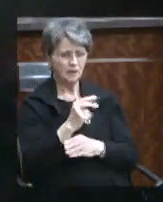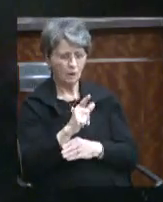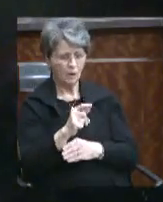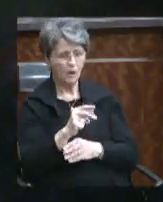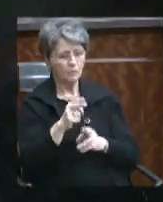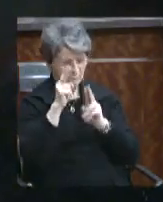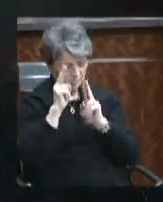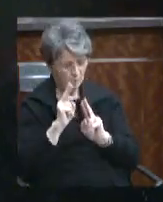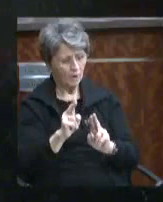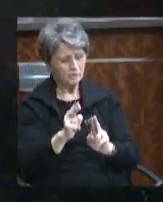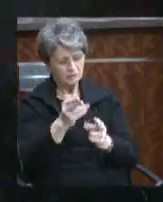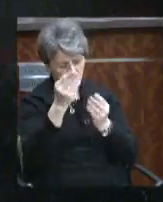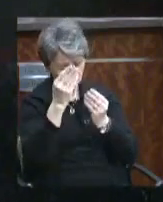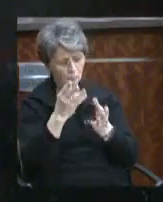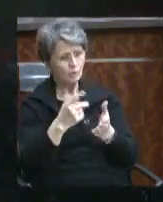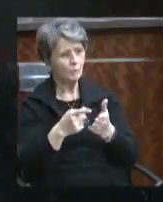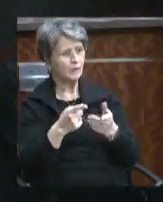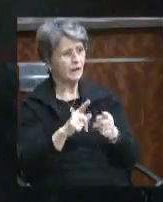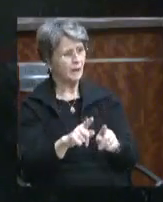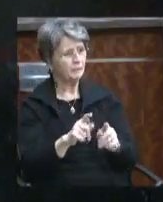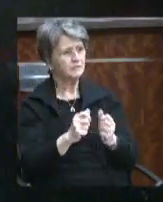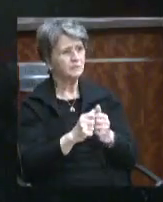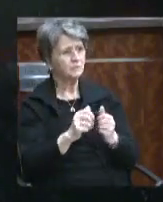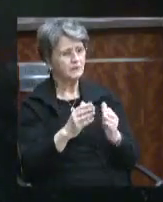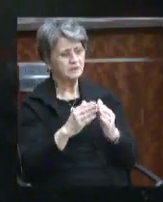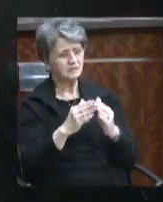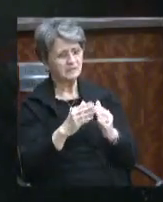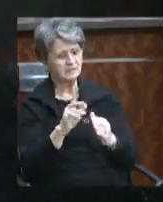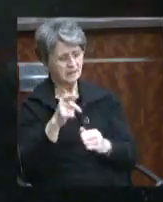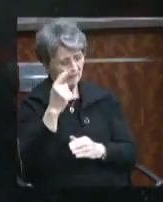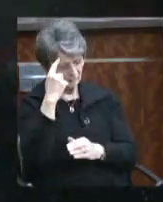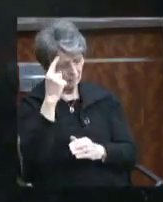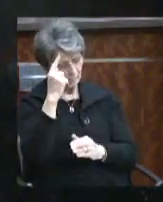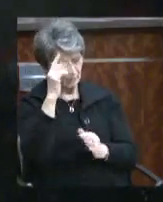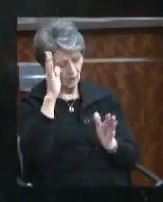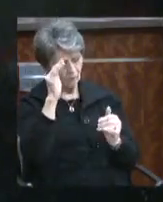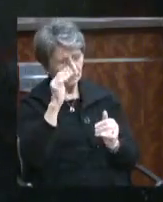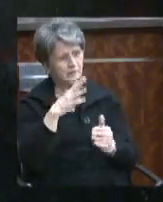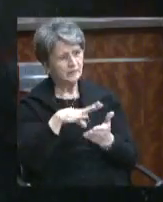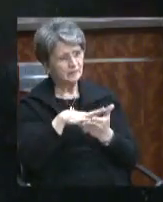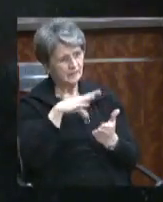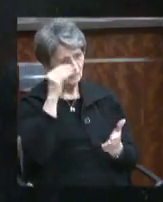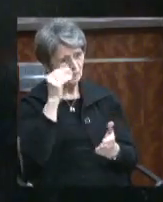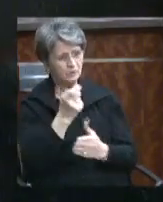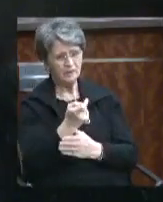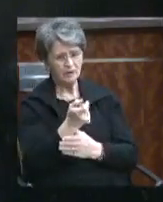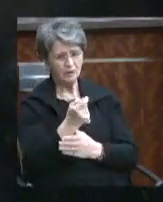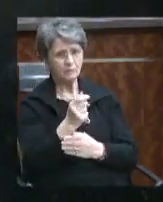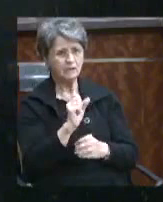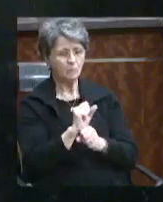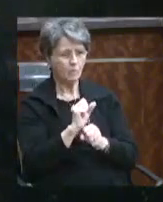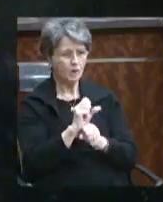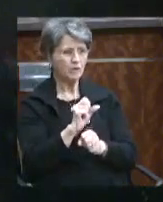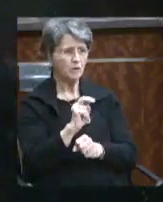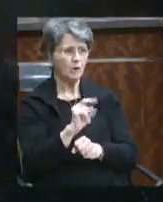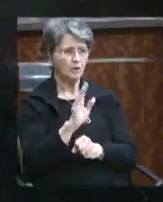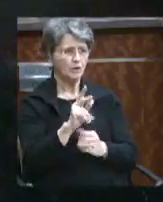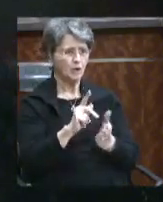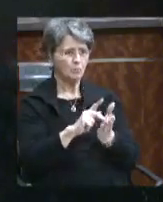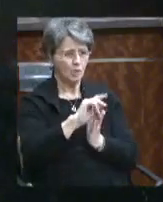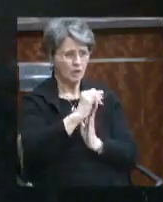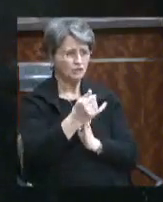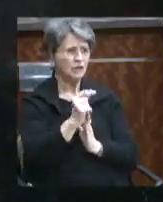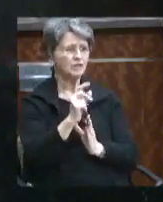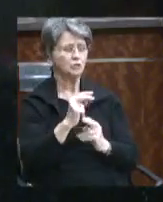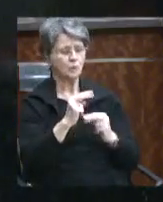here in city government, what city government was about. Hopefully they learned a little something. They were working on their project to build a better